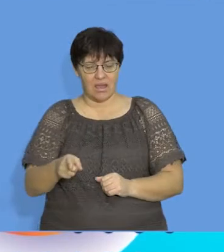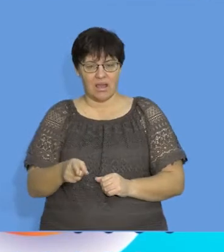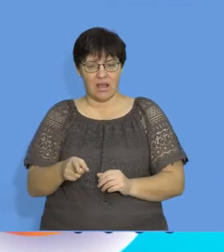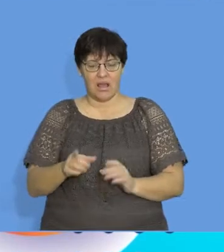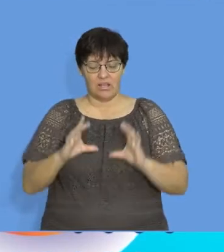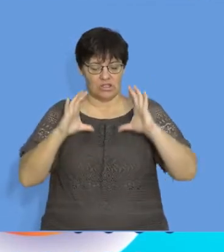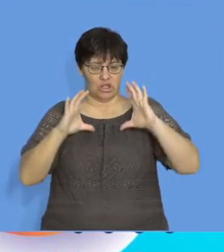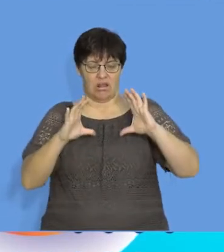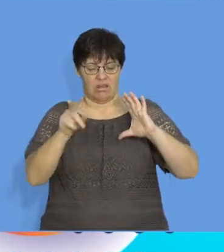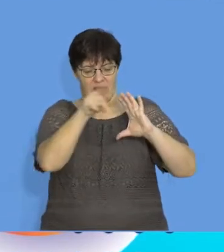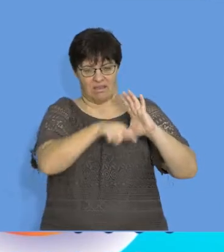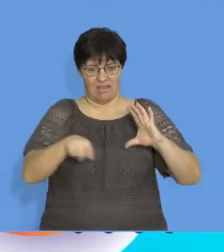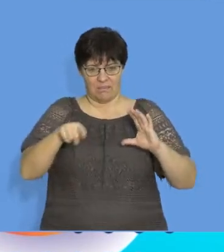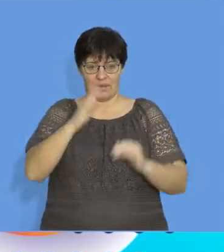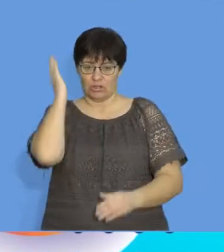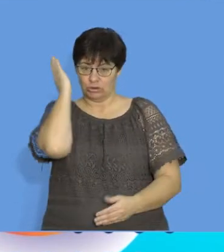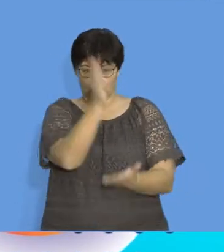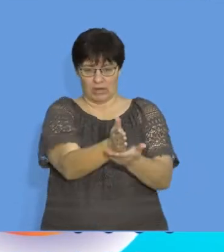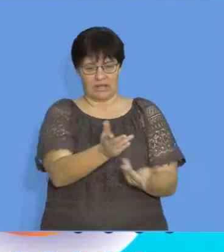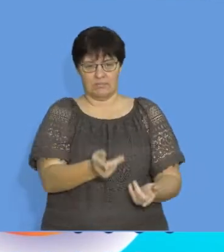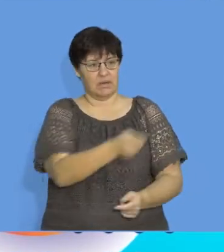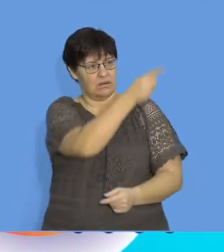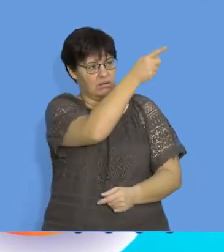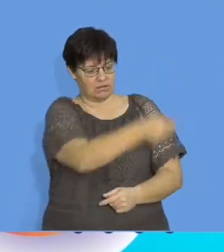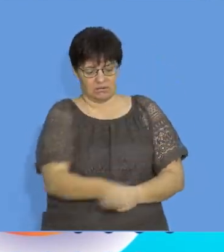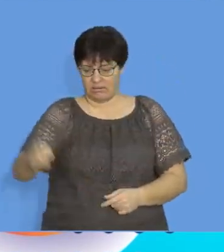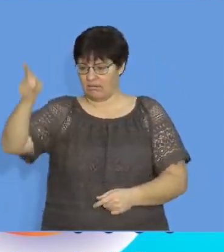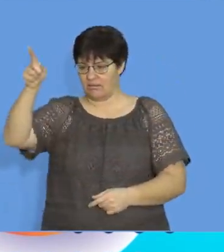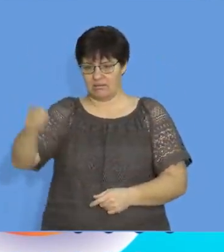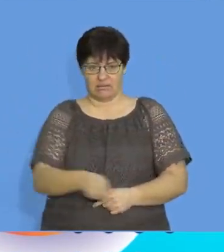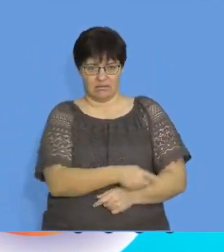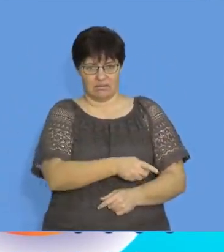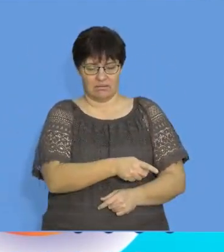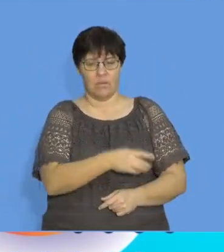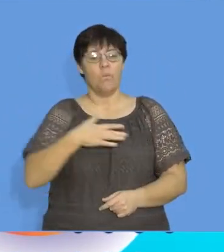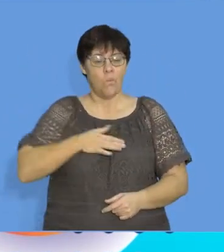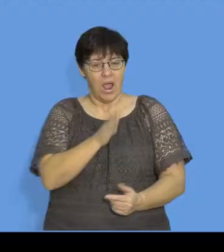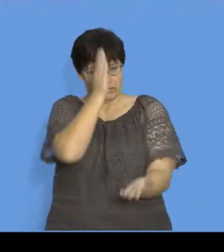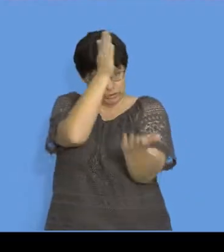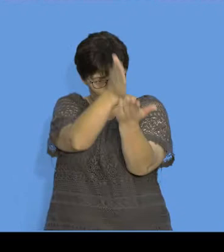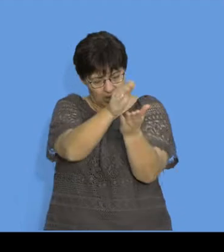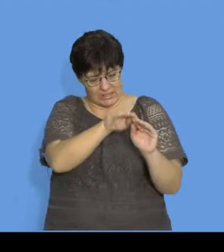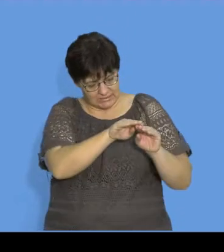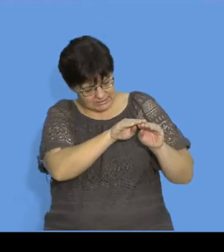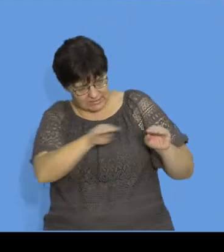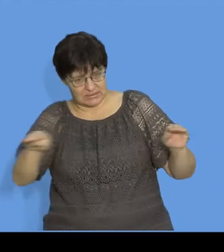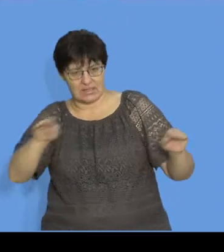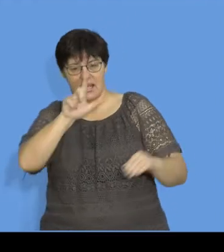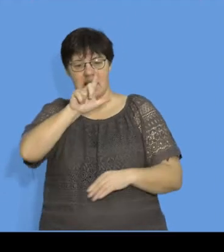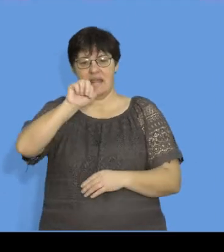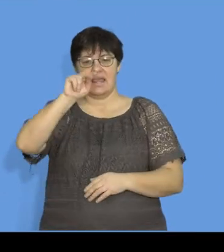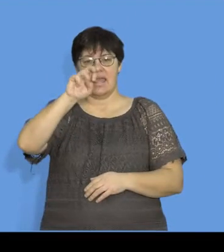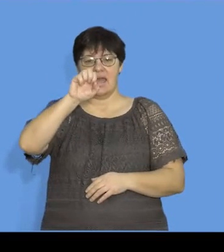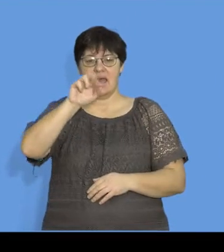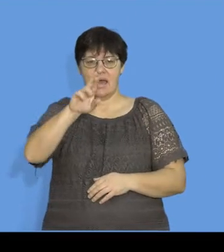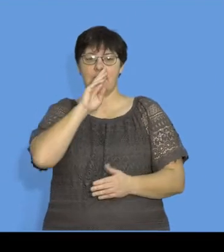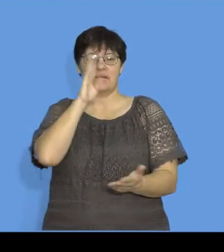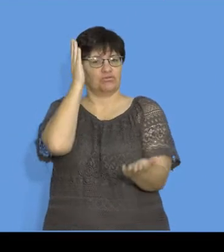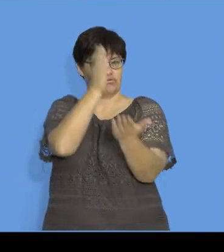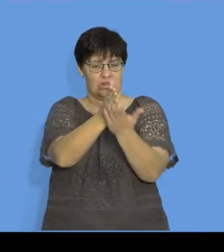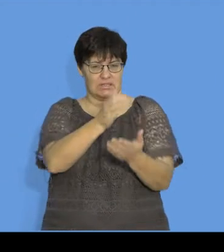circular. It's not straight. Linear means straight